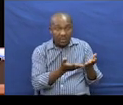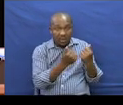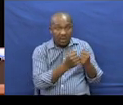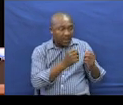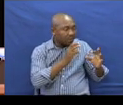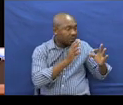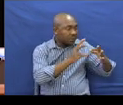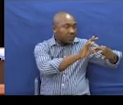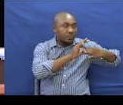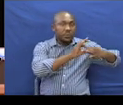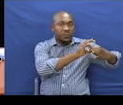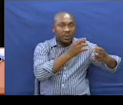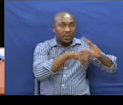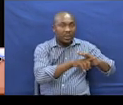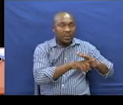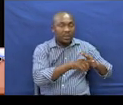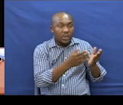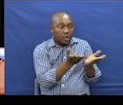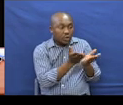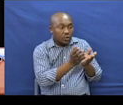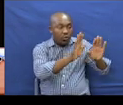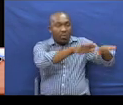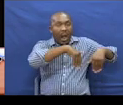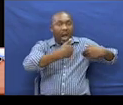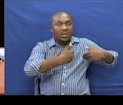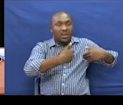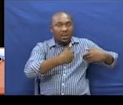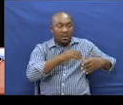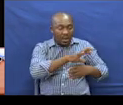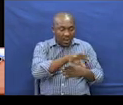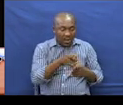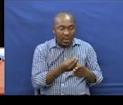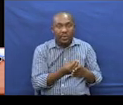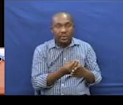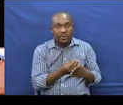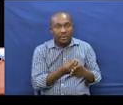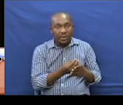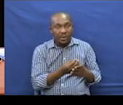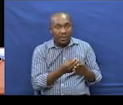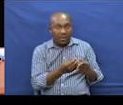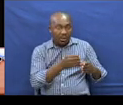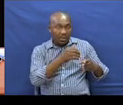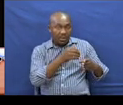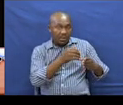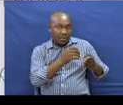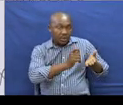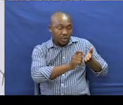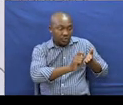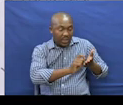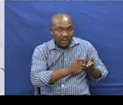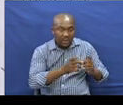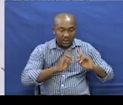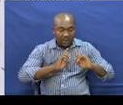baraza, whereby all students in that particular school are invited to attend in the school baraza and air out